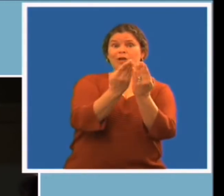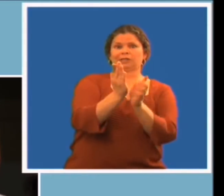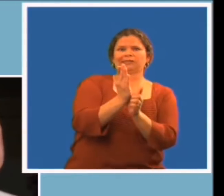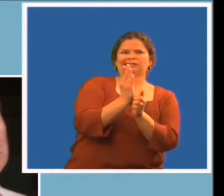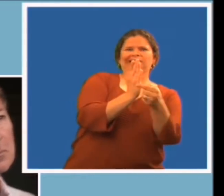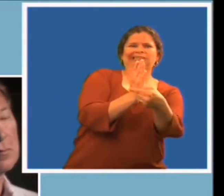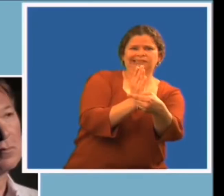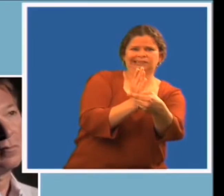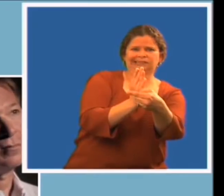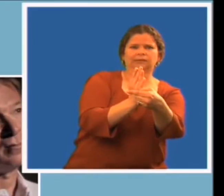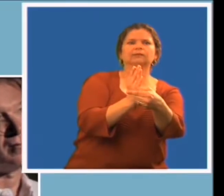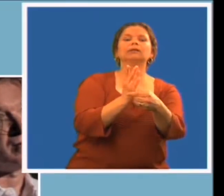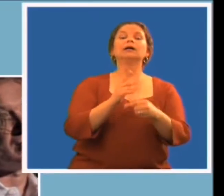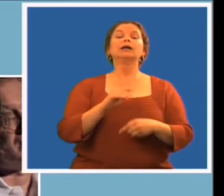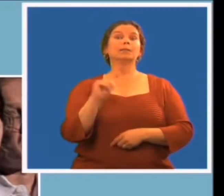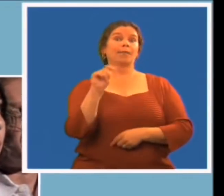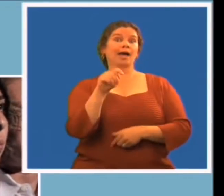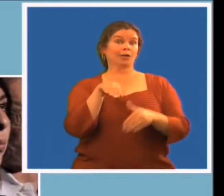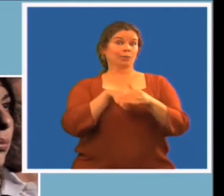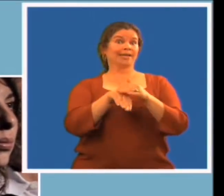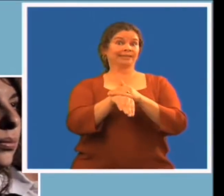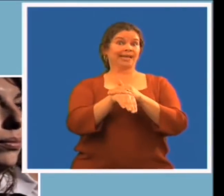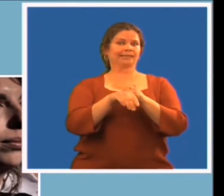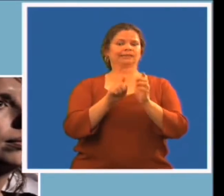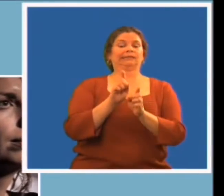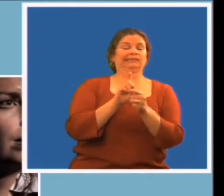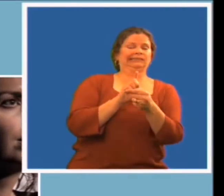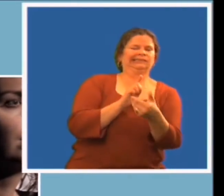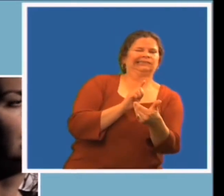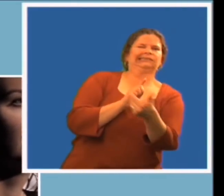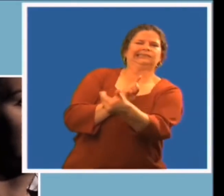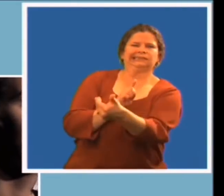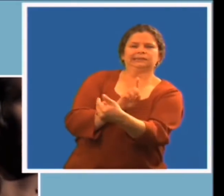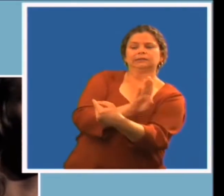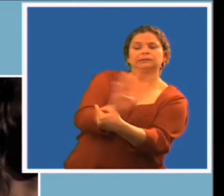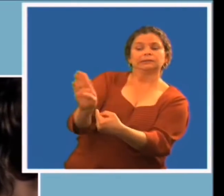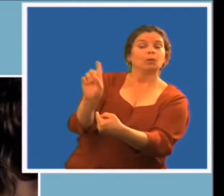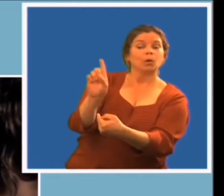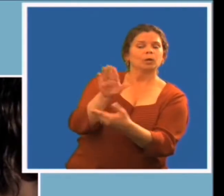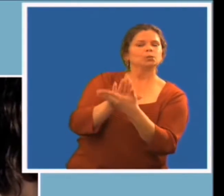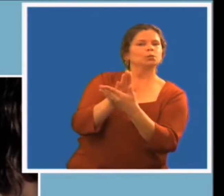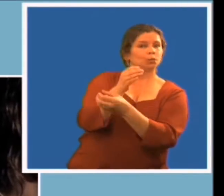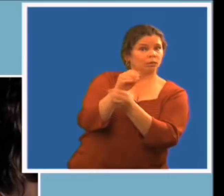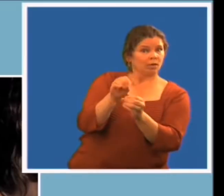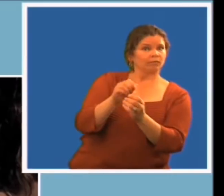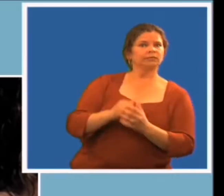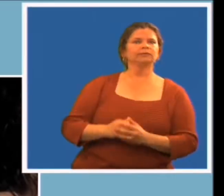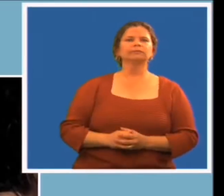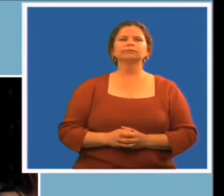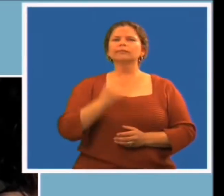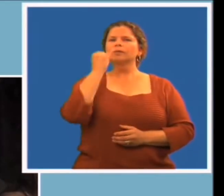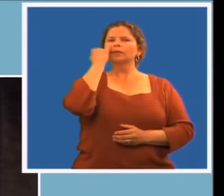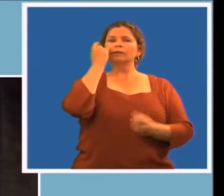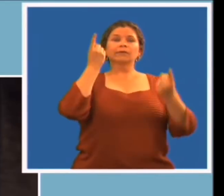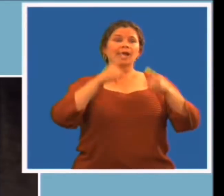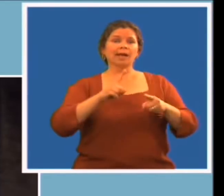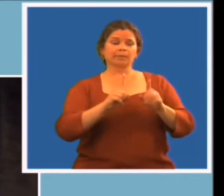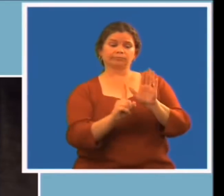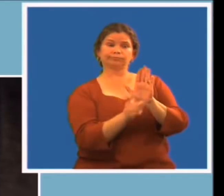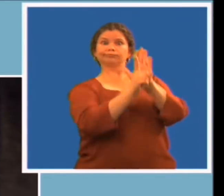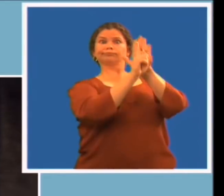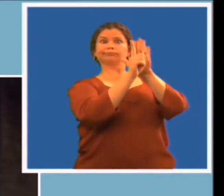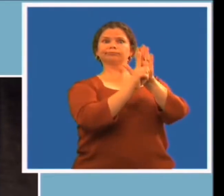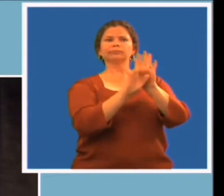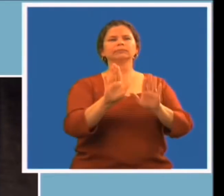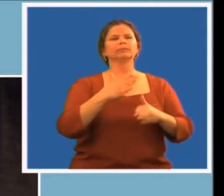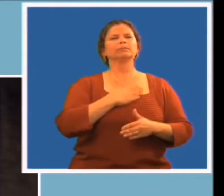the event of a fire alarm, please remain calm. Walk in an orderly fashion towards the nearest